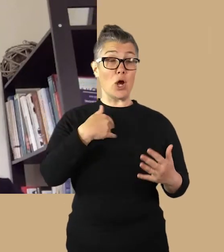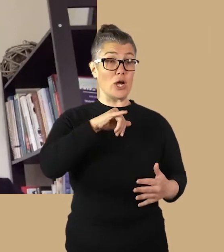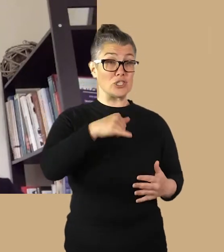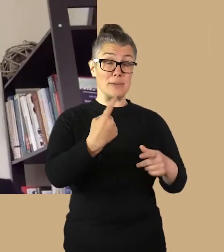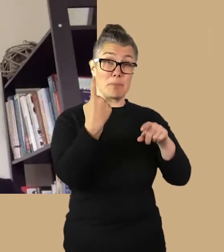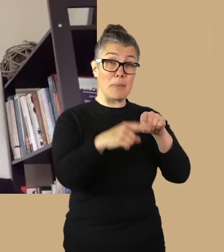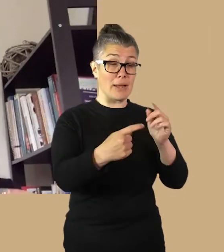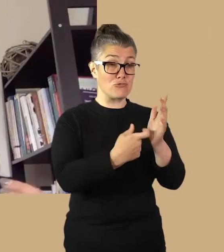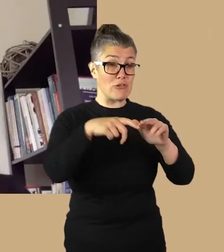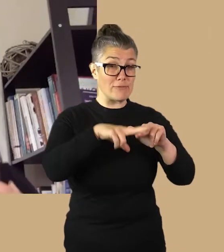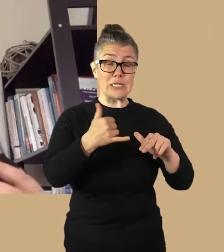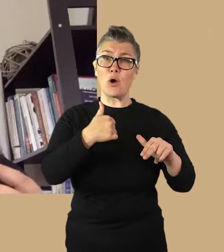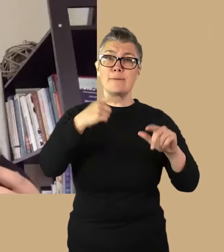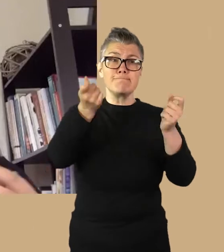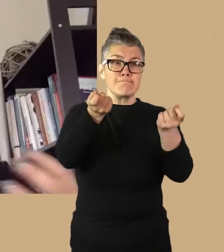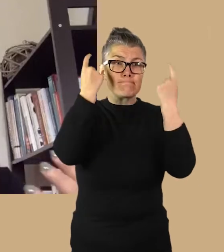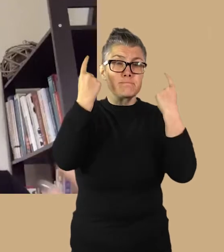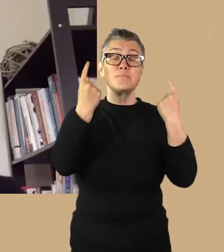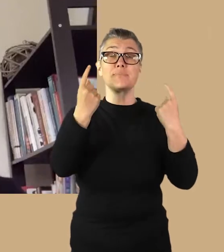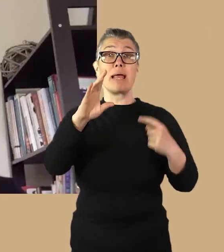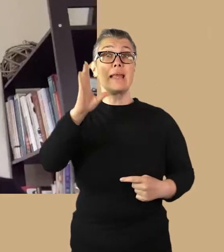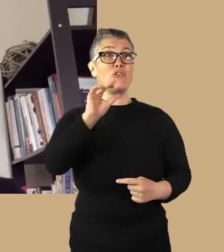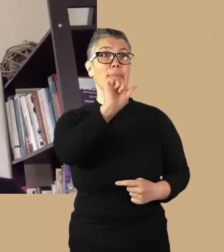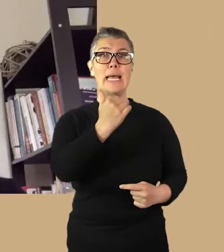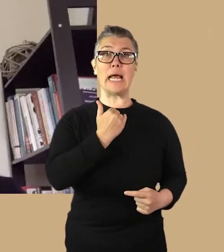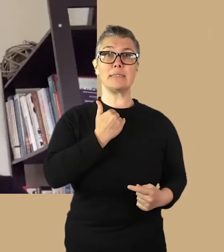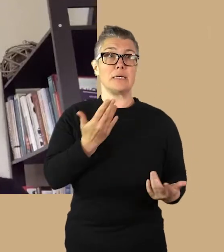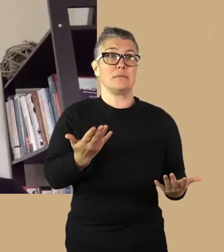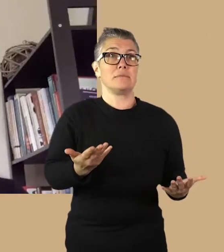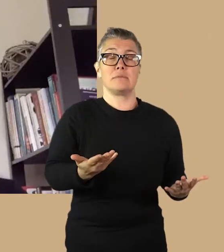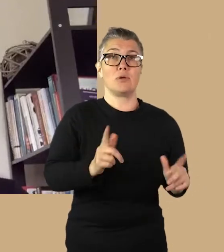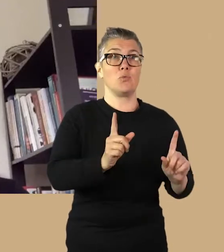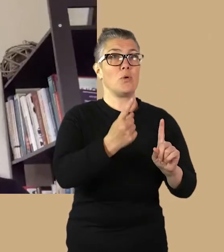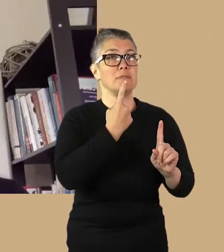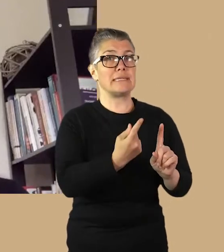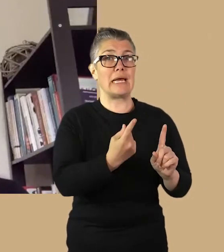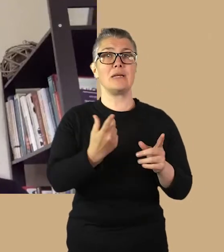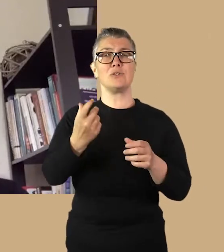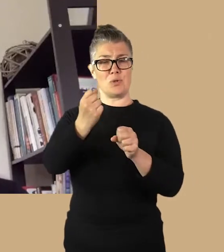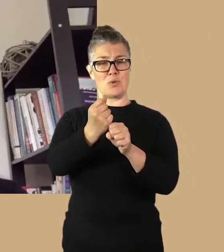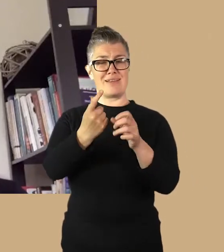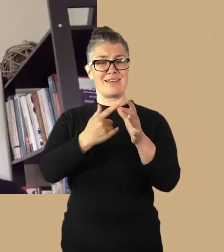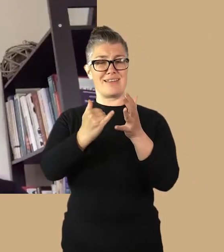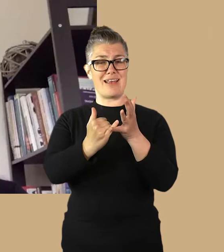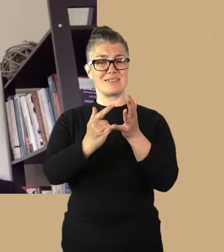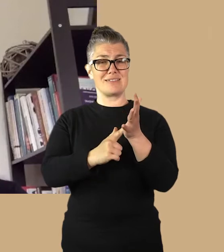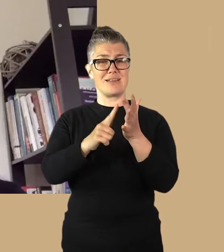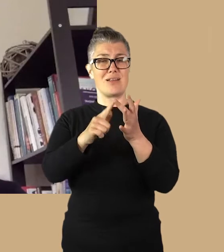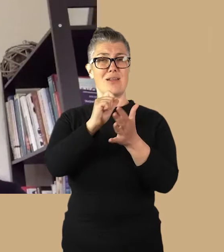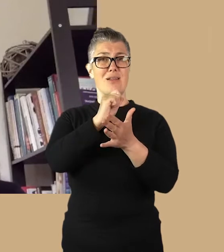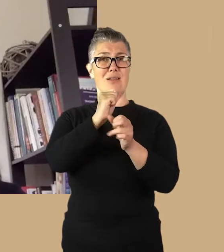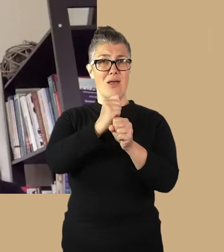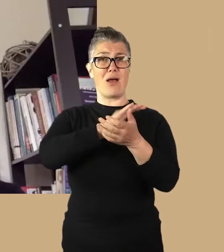got past maybe they didn't understand the accent of the lecturer. So gaslighting, I guess, is a